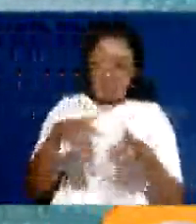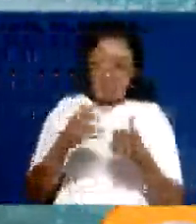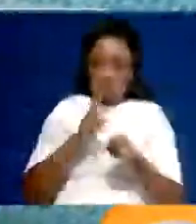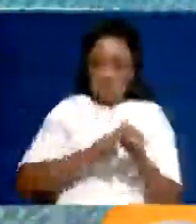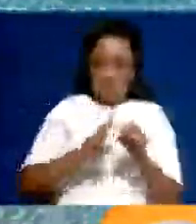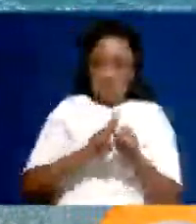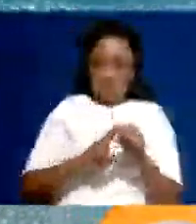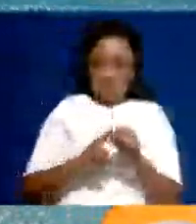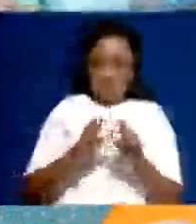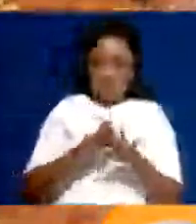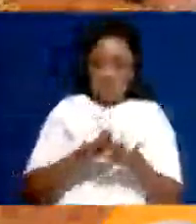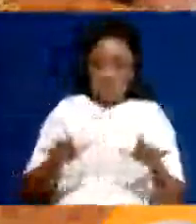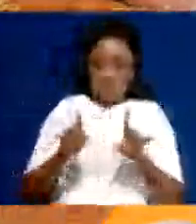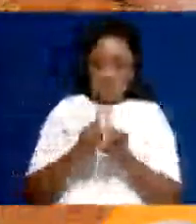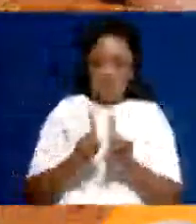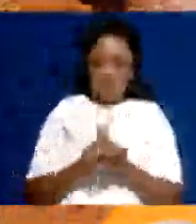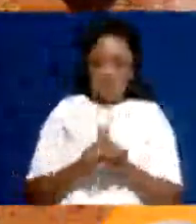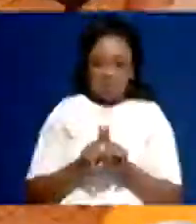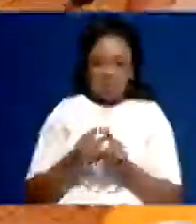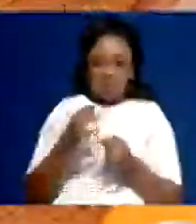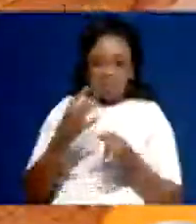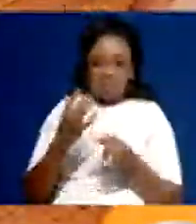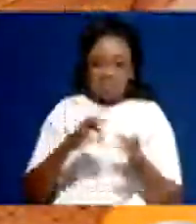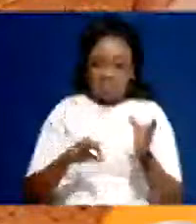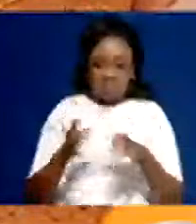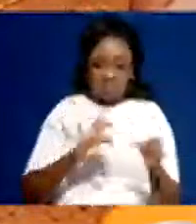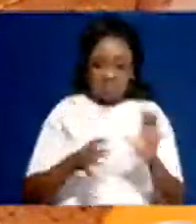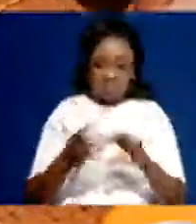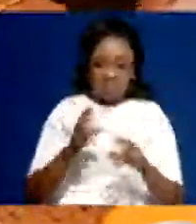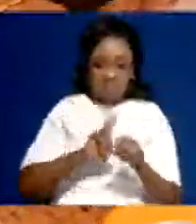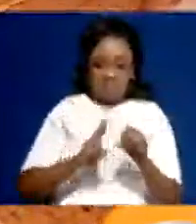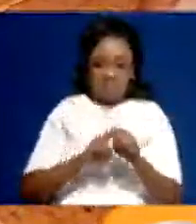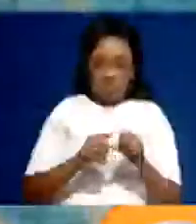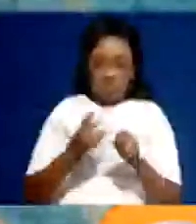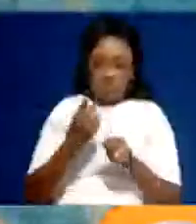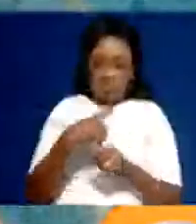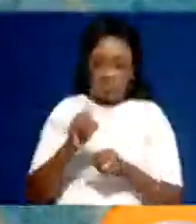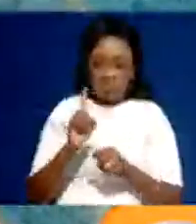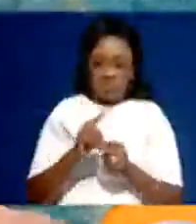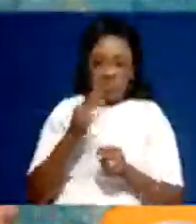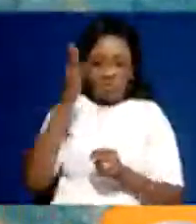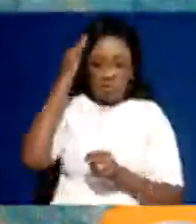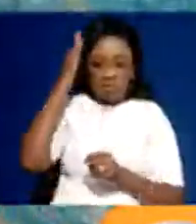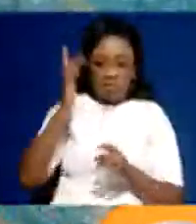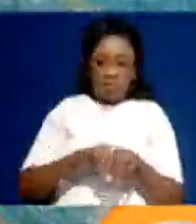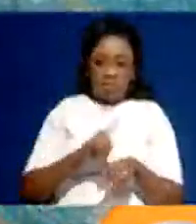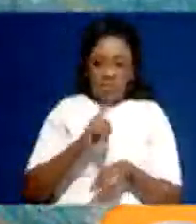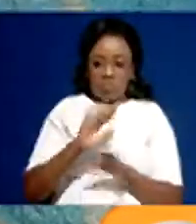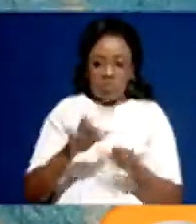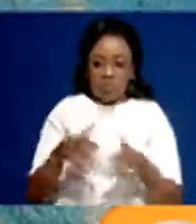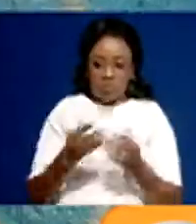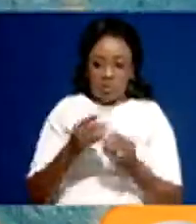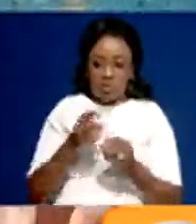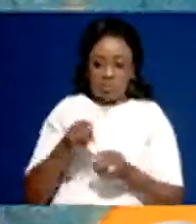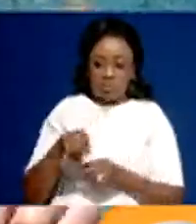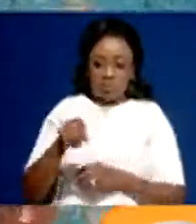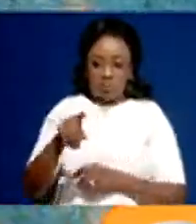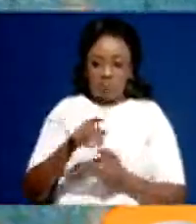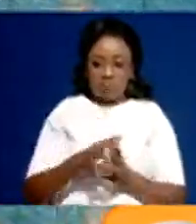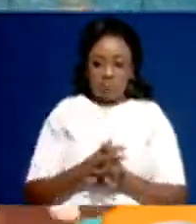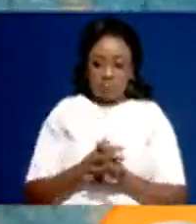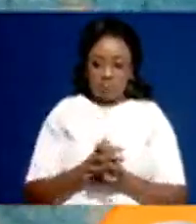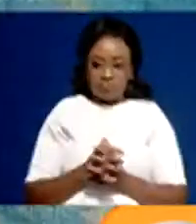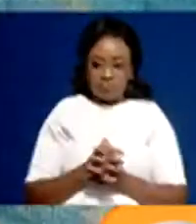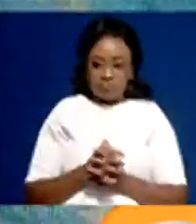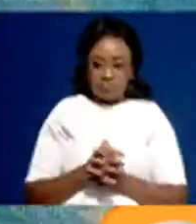use biochemicals correctly, as well as knowing how and when to plant. When you use a shade net, it avoids that direct sunlight